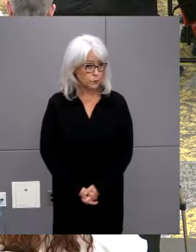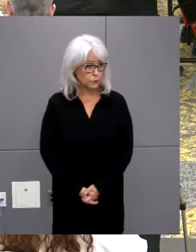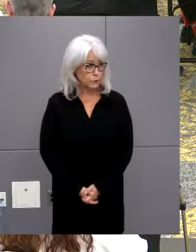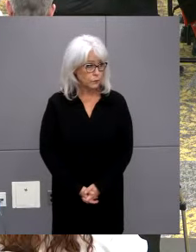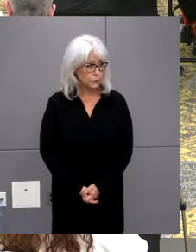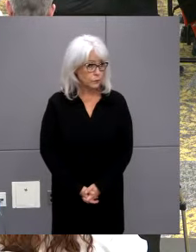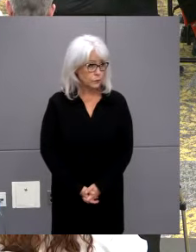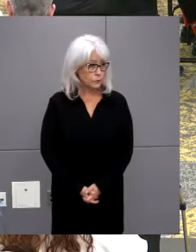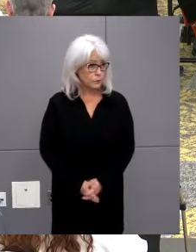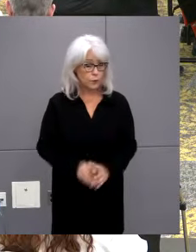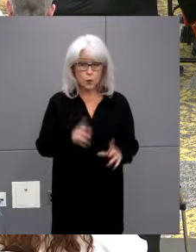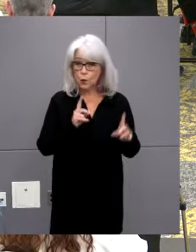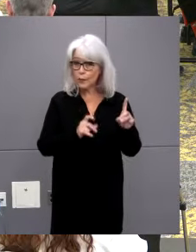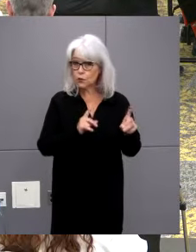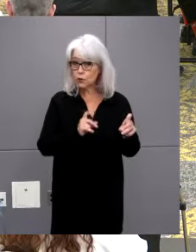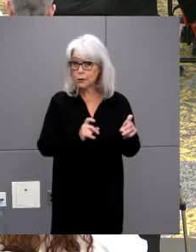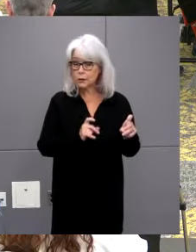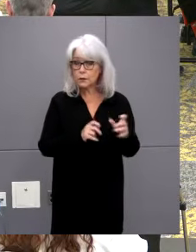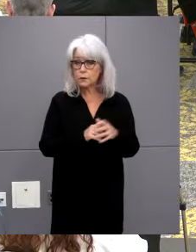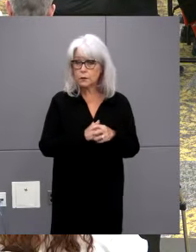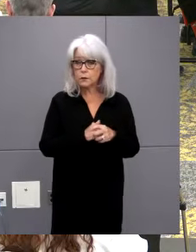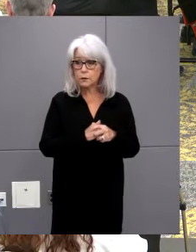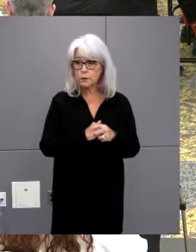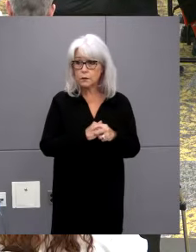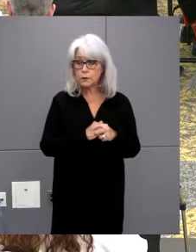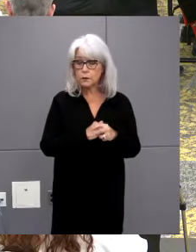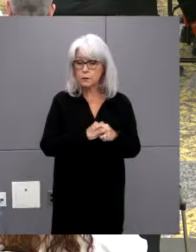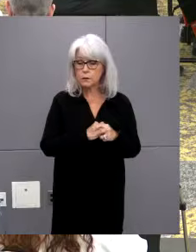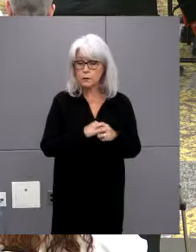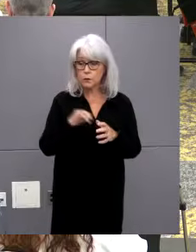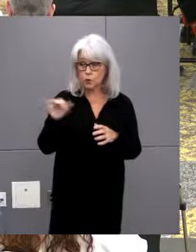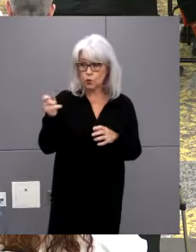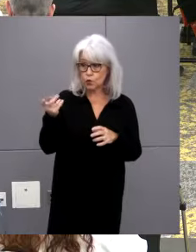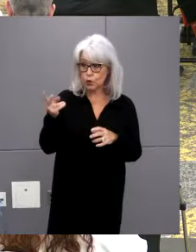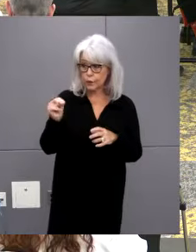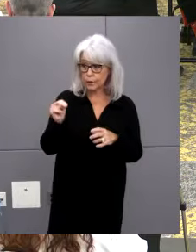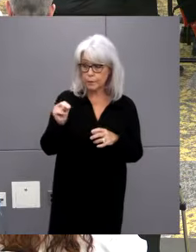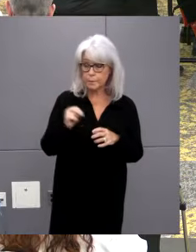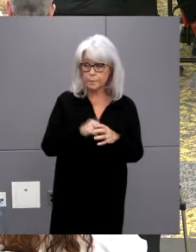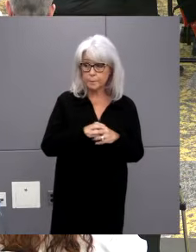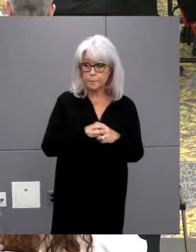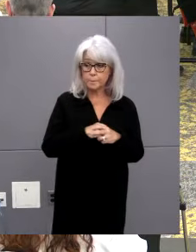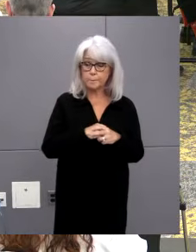Any questions on? No? Jordan?